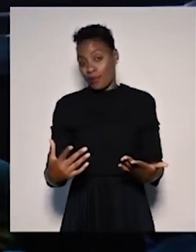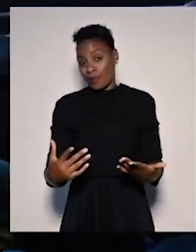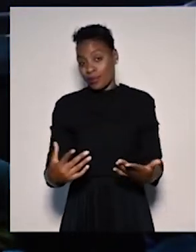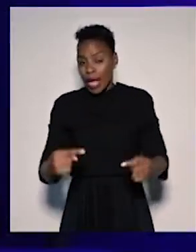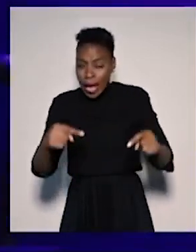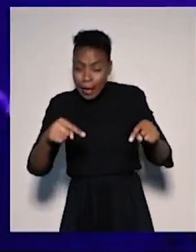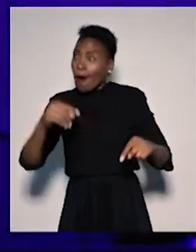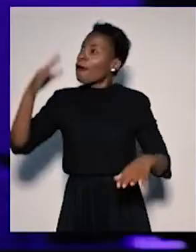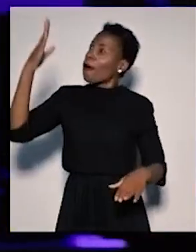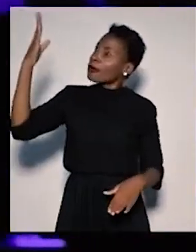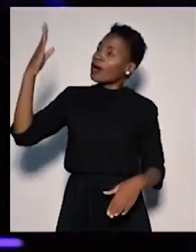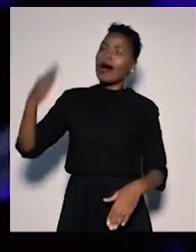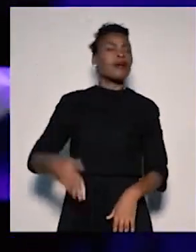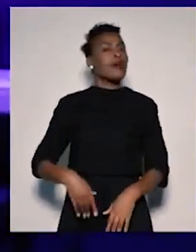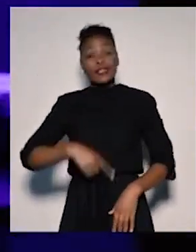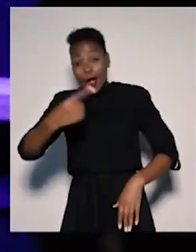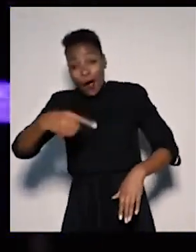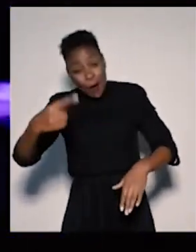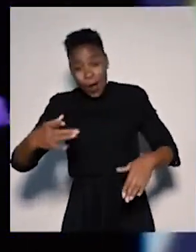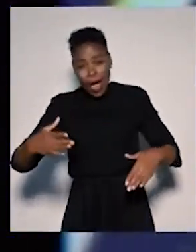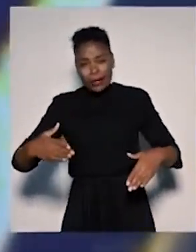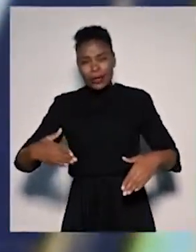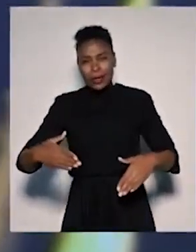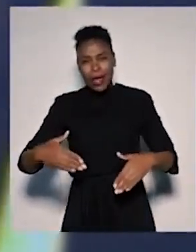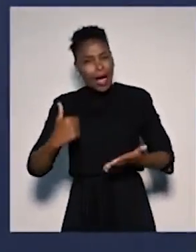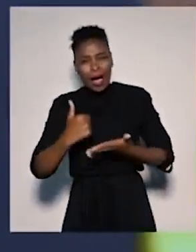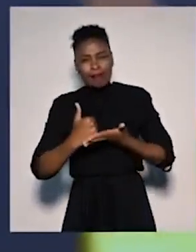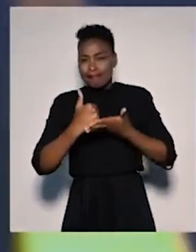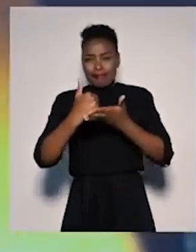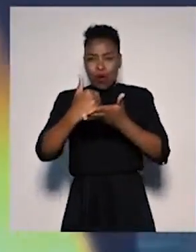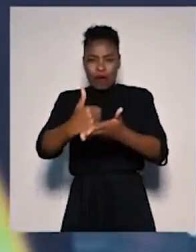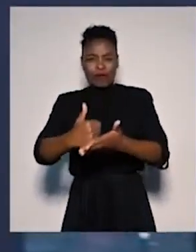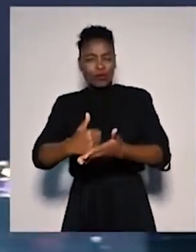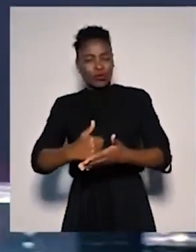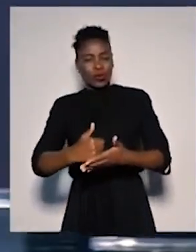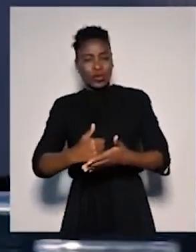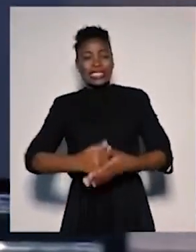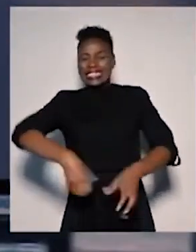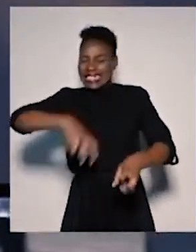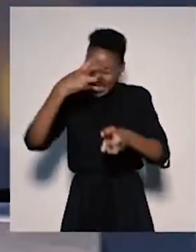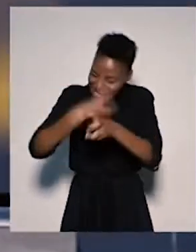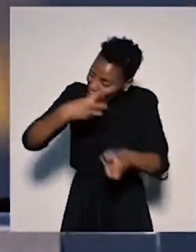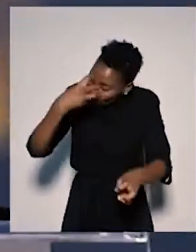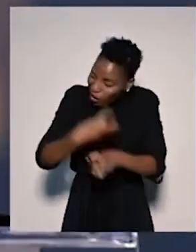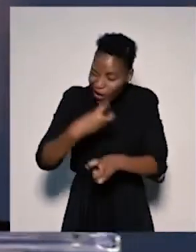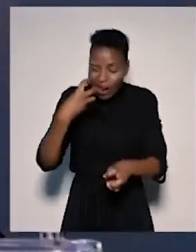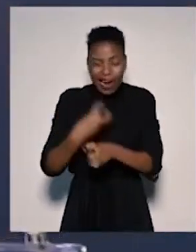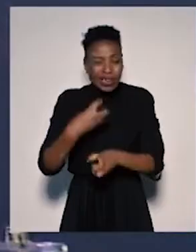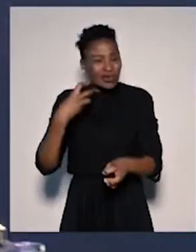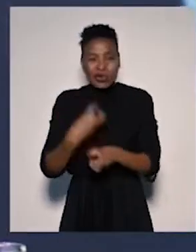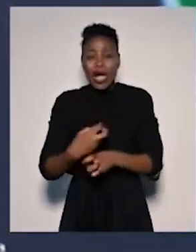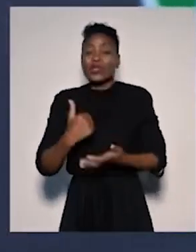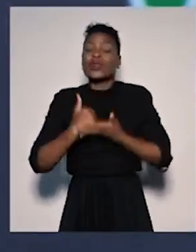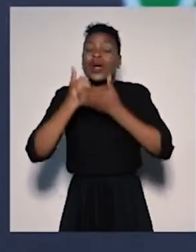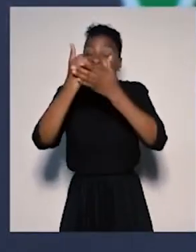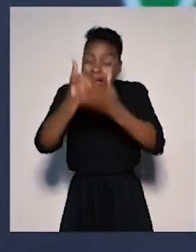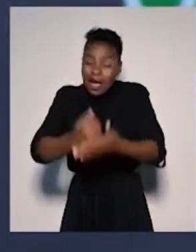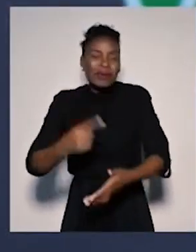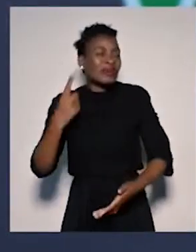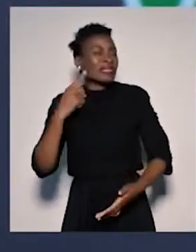Now, God is always gracious. He'll try to help, but it's very difficult to help something that has a wrong foundation.